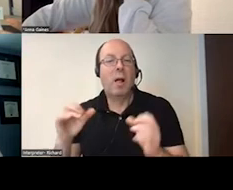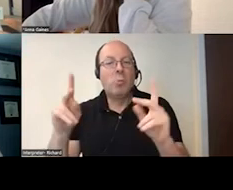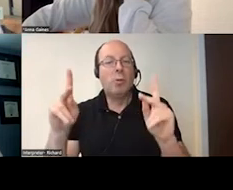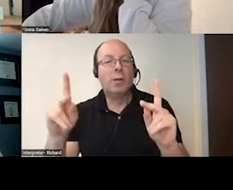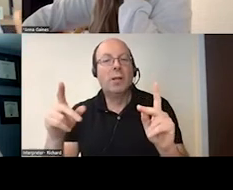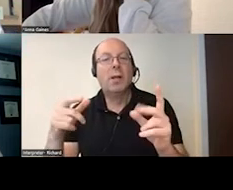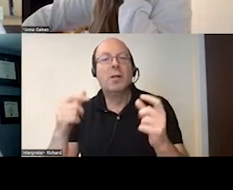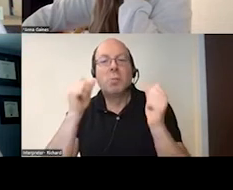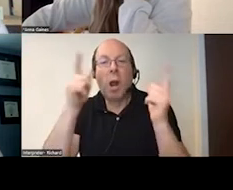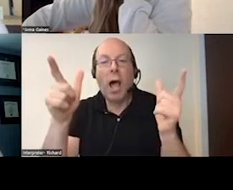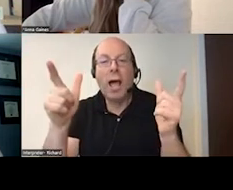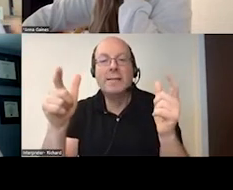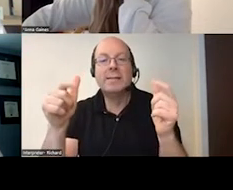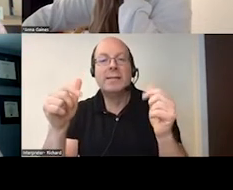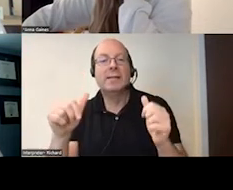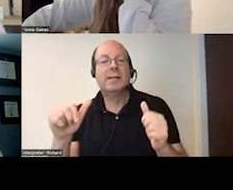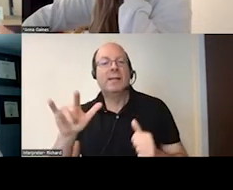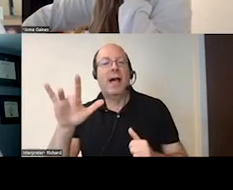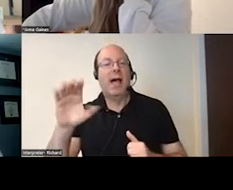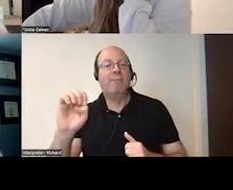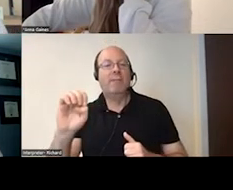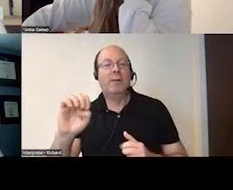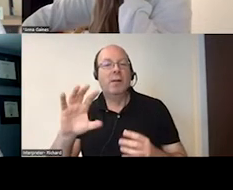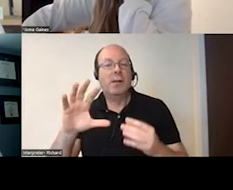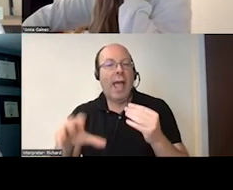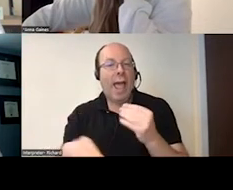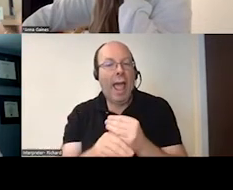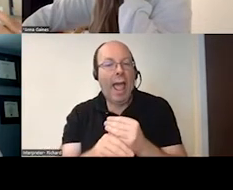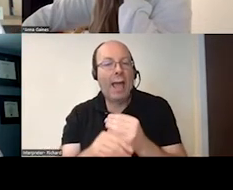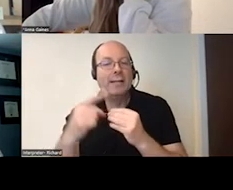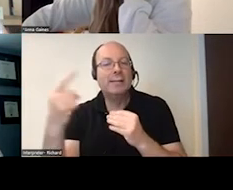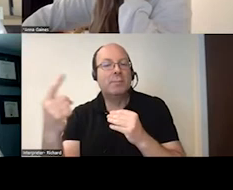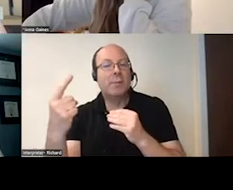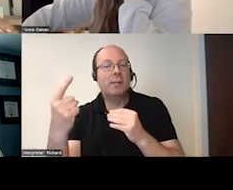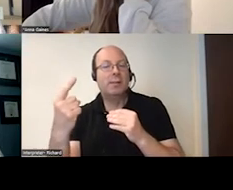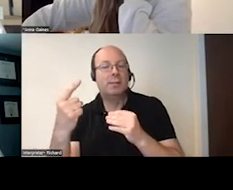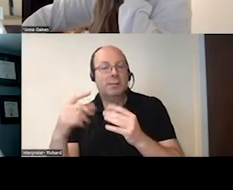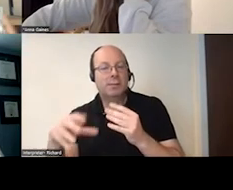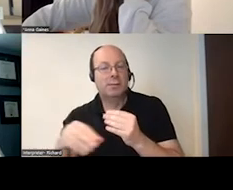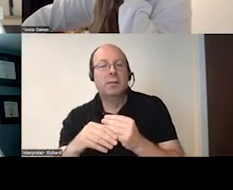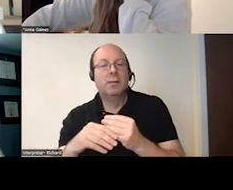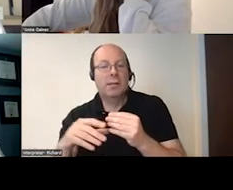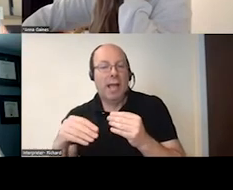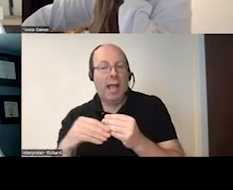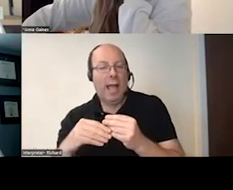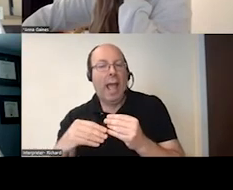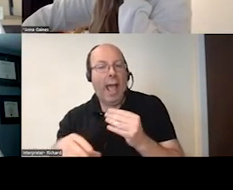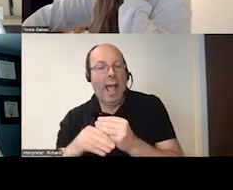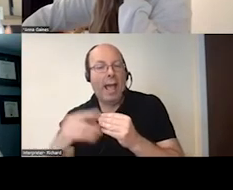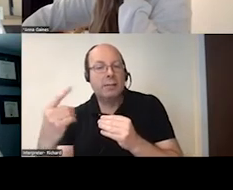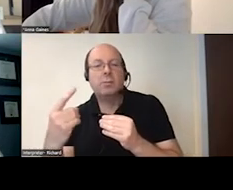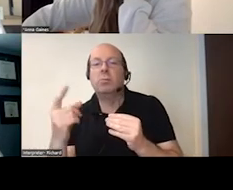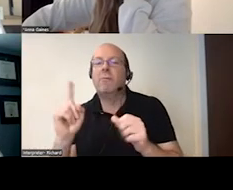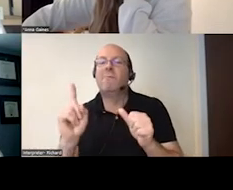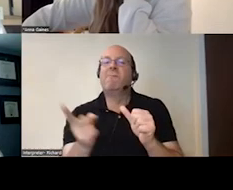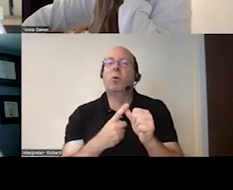or maybe offer some, you know, some extensions, like that's fine. But I think when you first come out, having a very solid understanding of